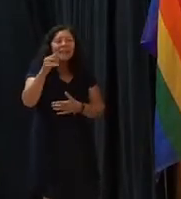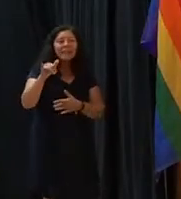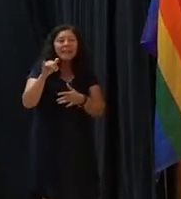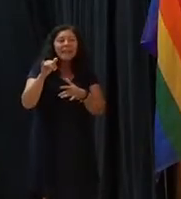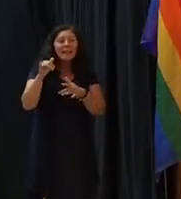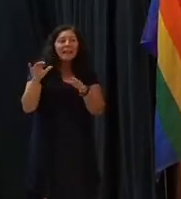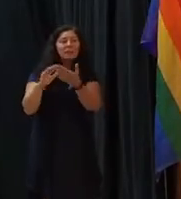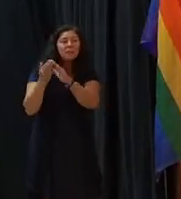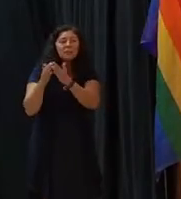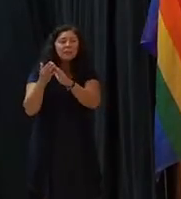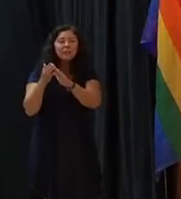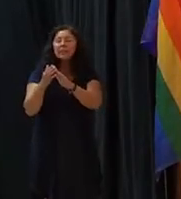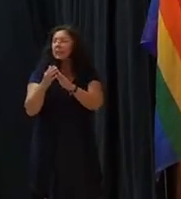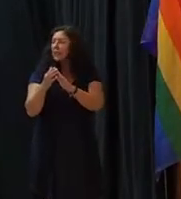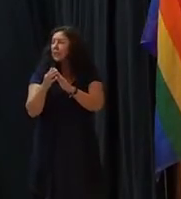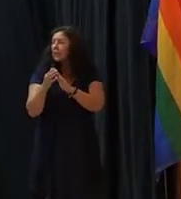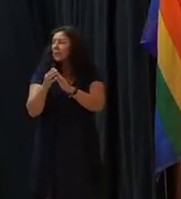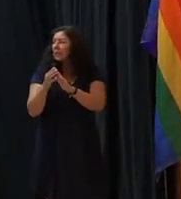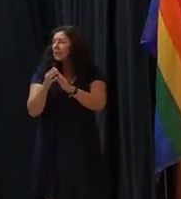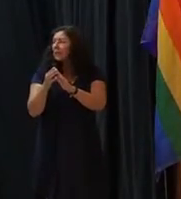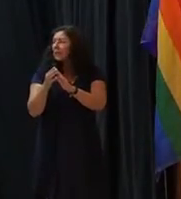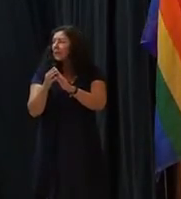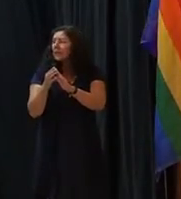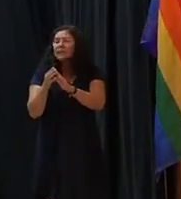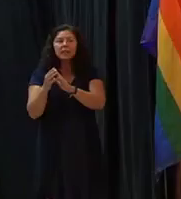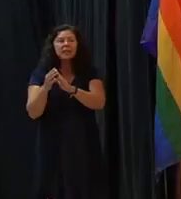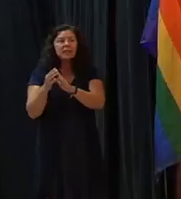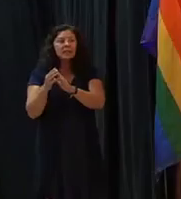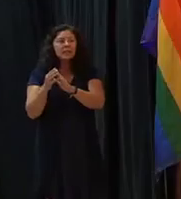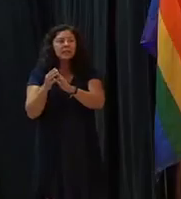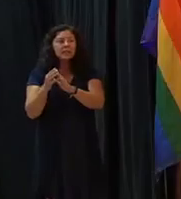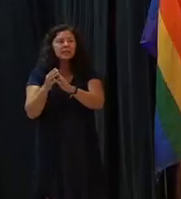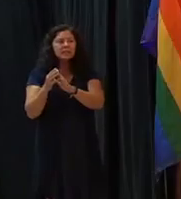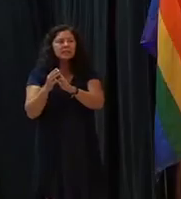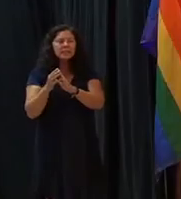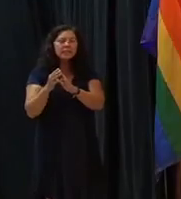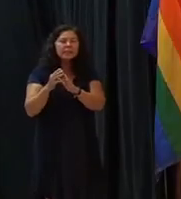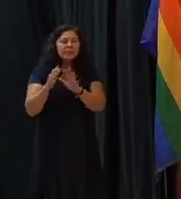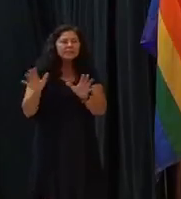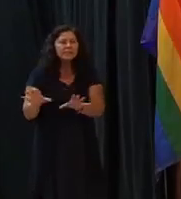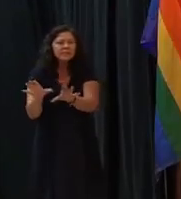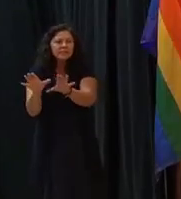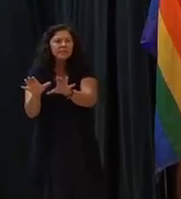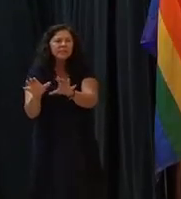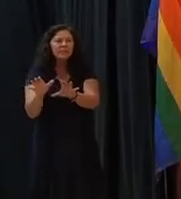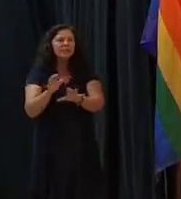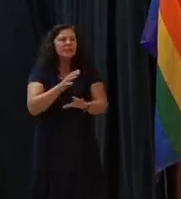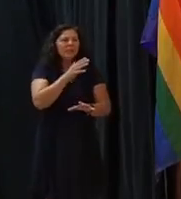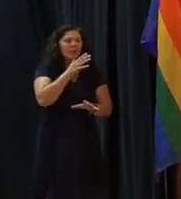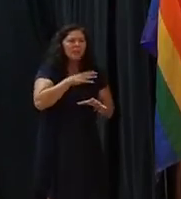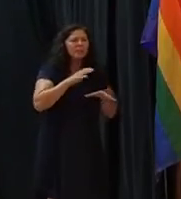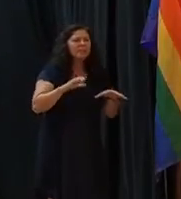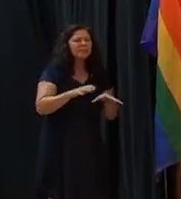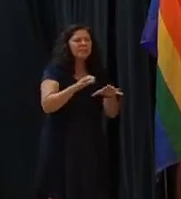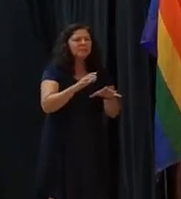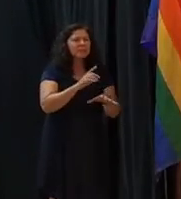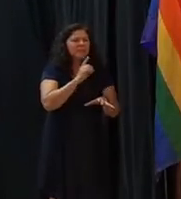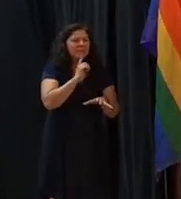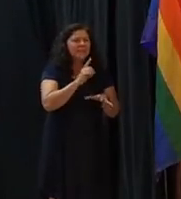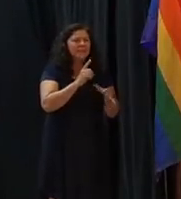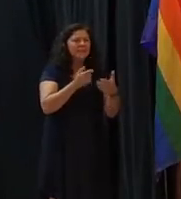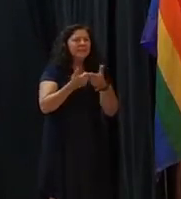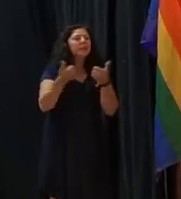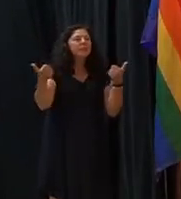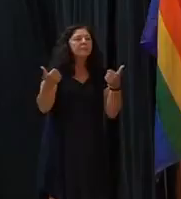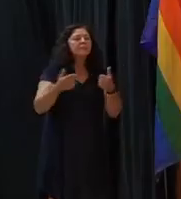marginalized as the women's movement in Uganda is marginalized. Because in Uganda, a woman is believed to be,